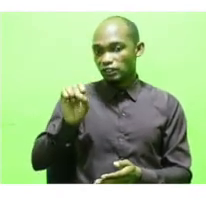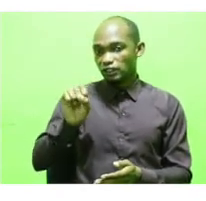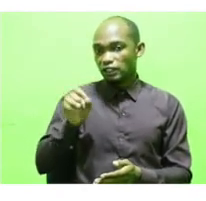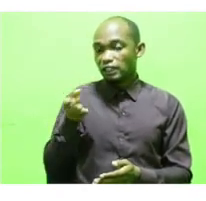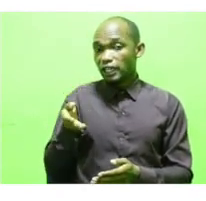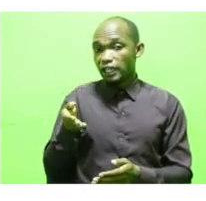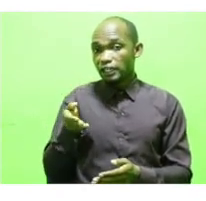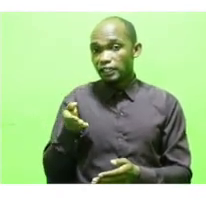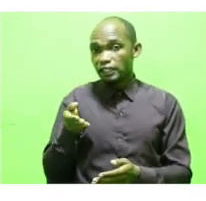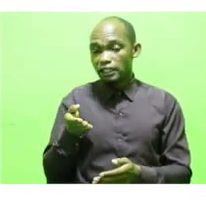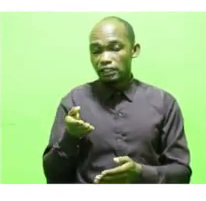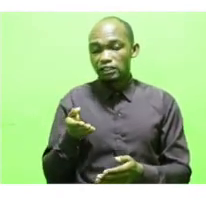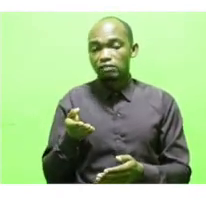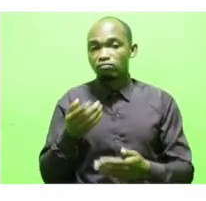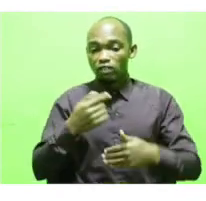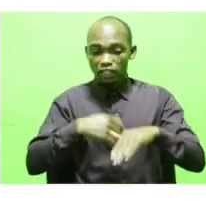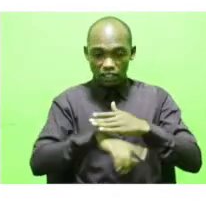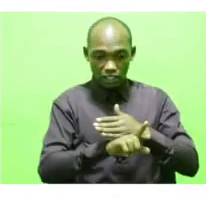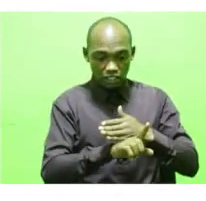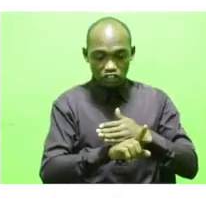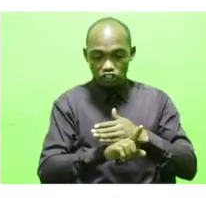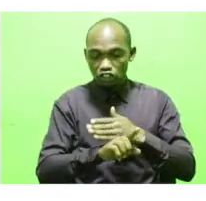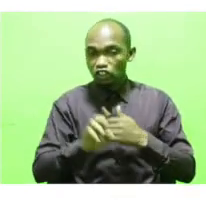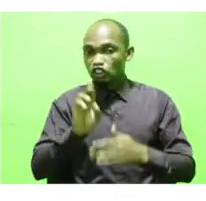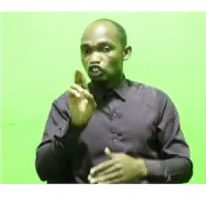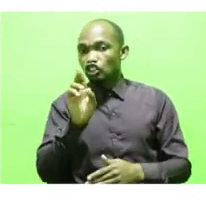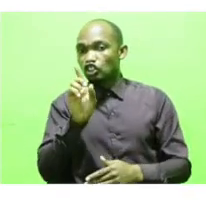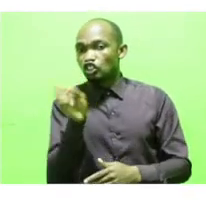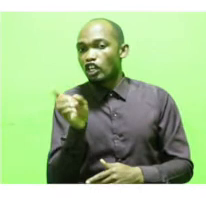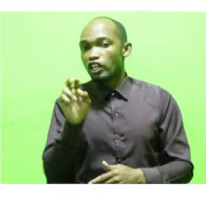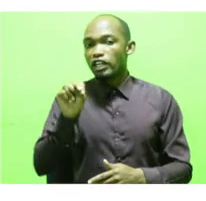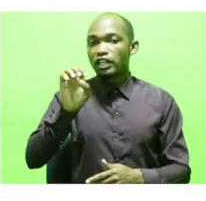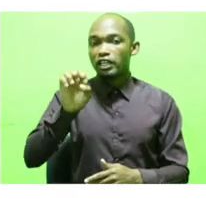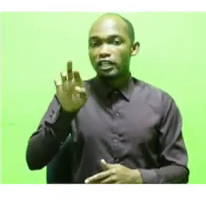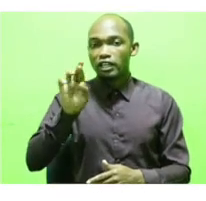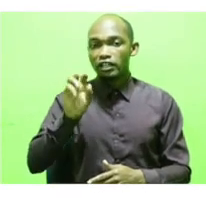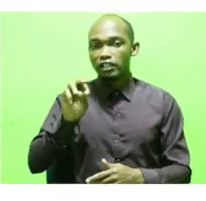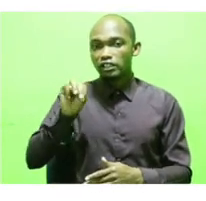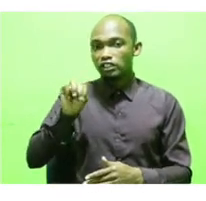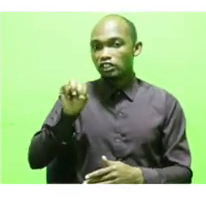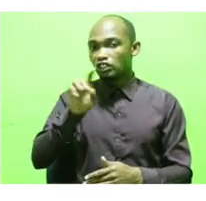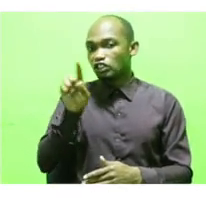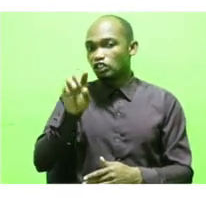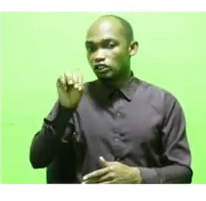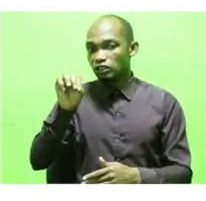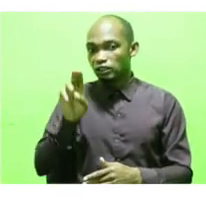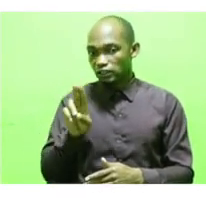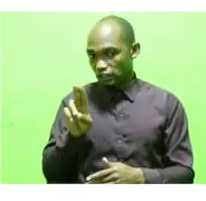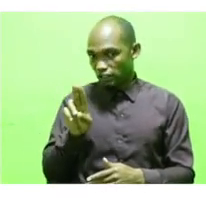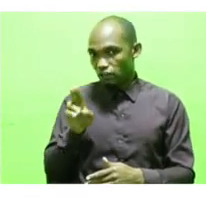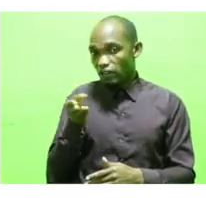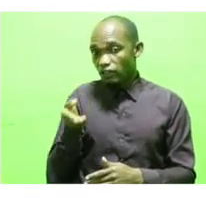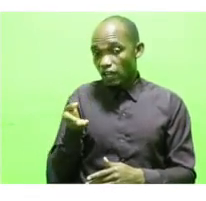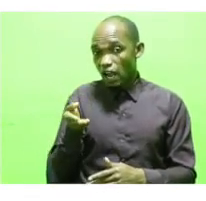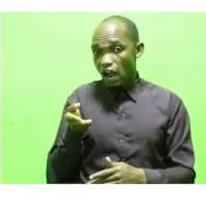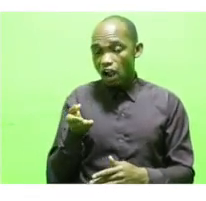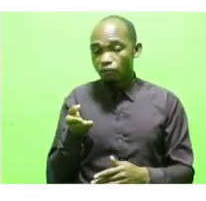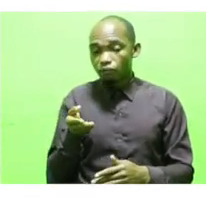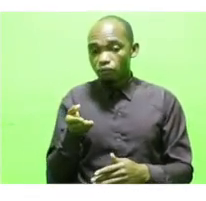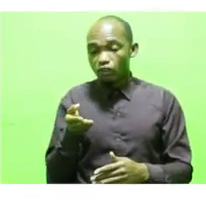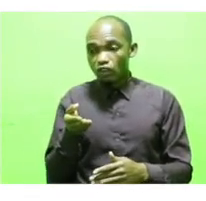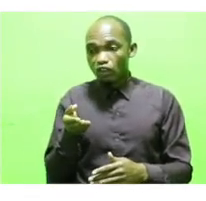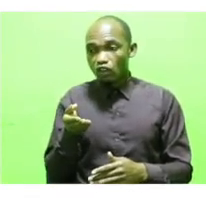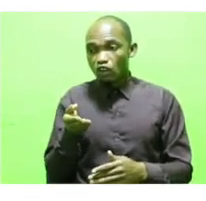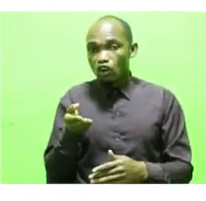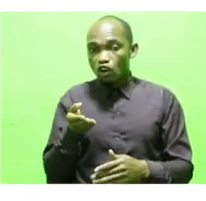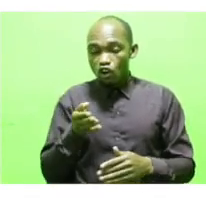or their gibberellins and their plant hormones. So in the growth hormones, the level of